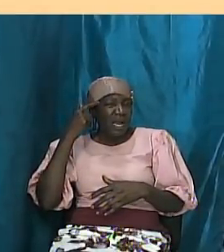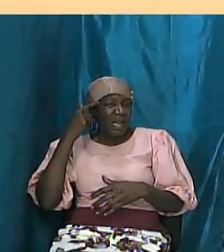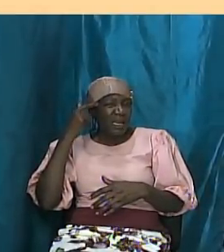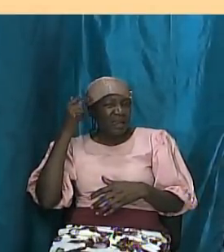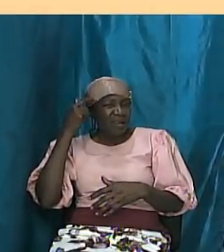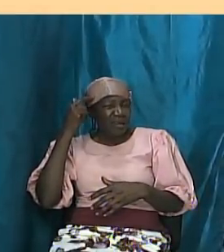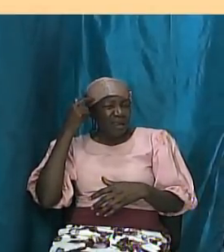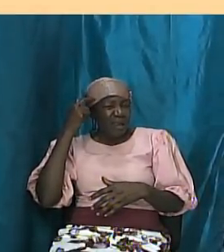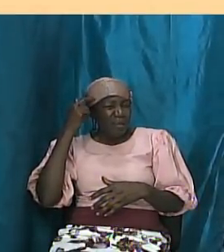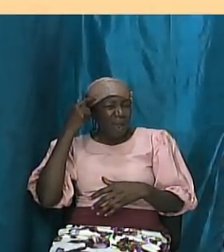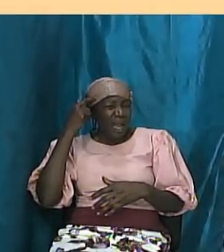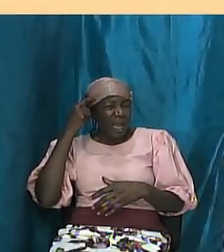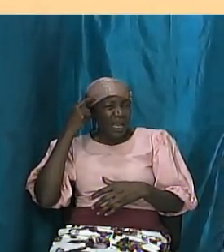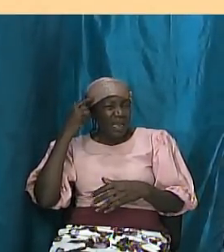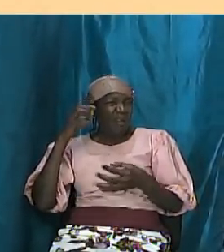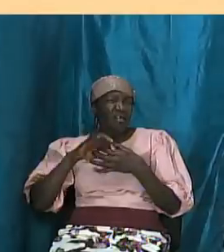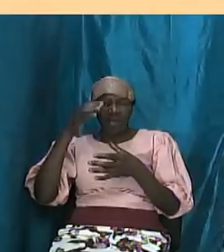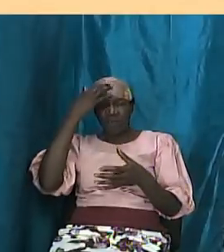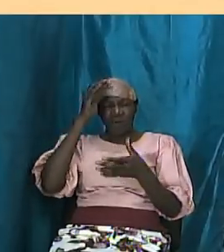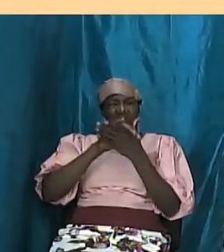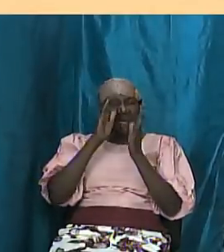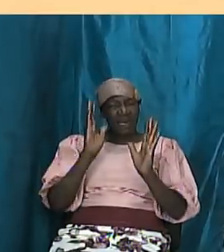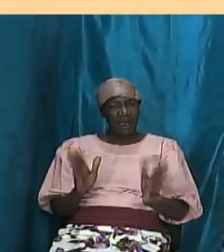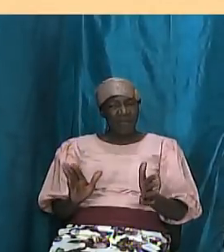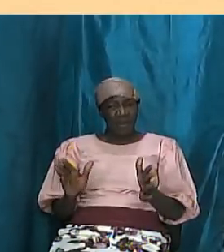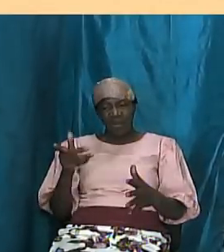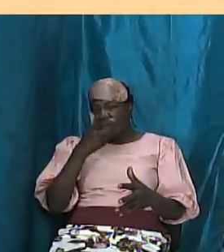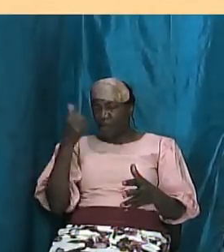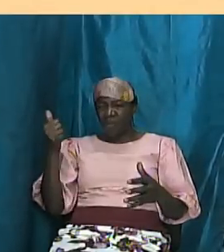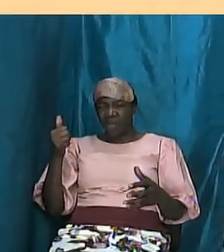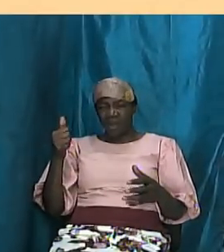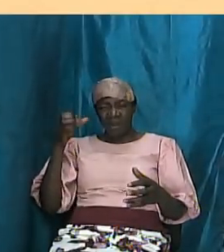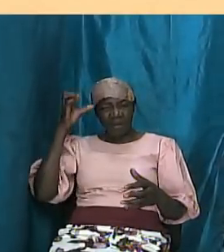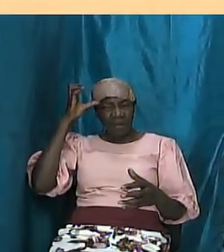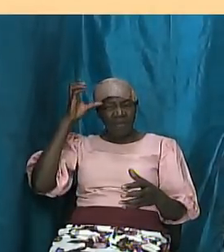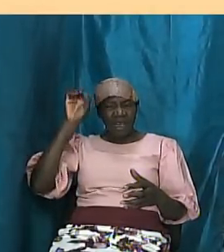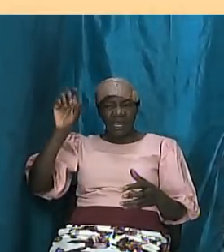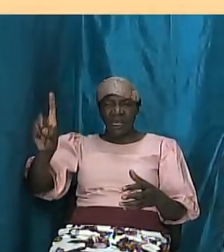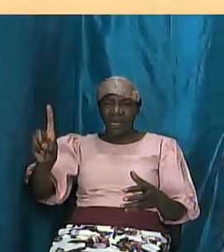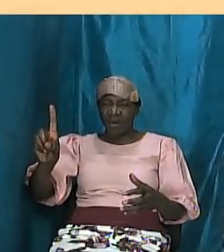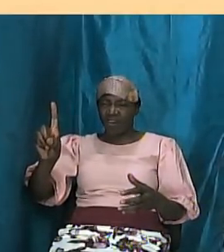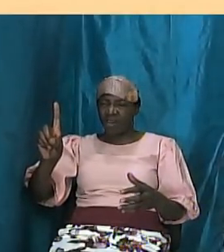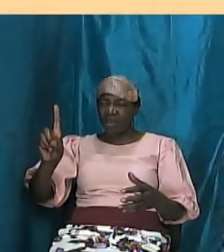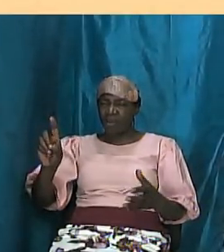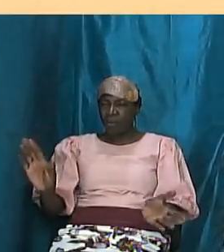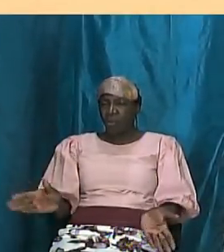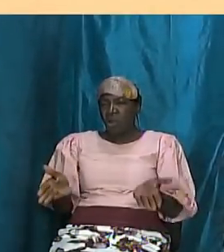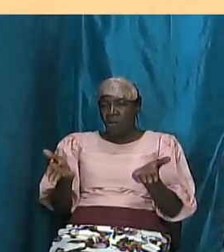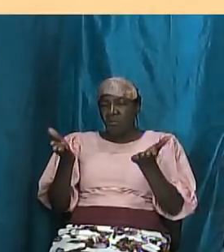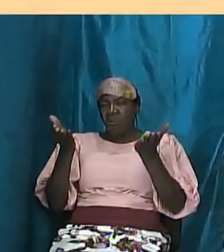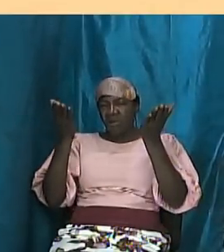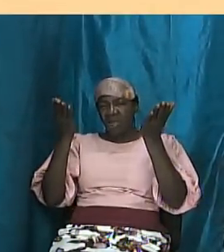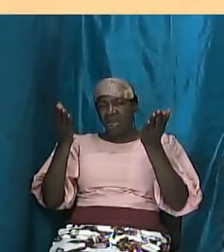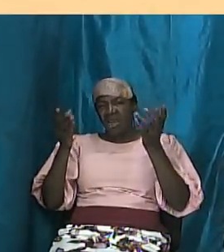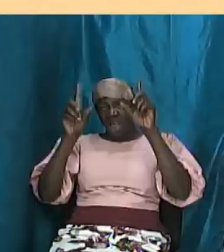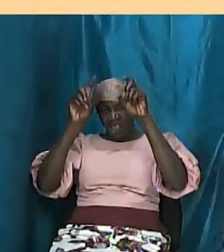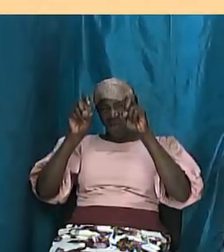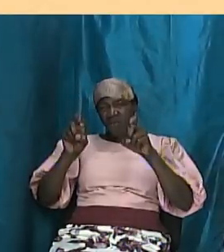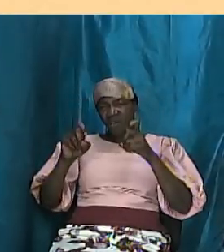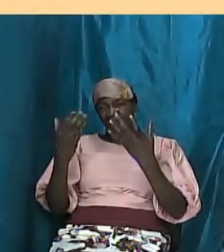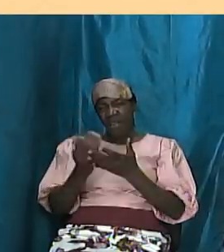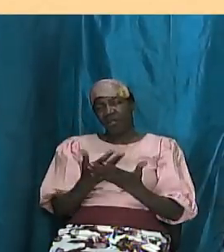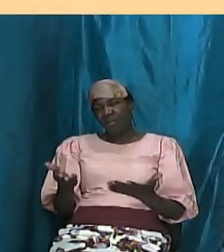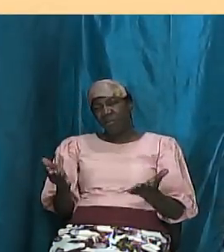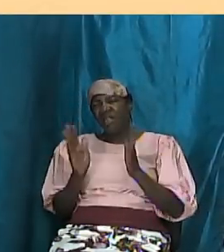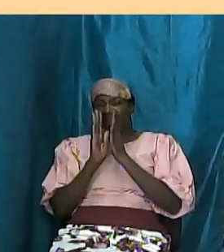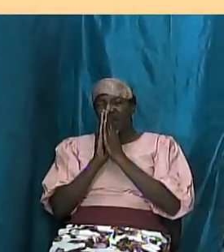know that there are some things, because of our educational upbringing, we must question certain things and we must ask